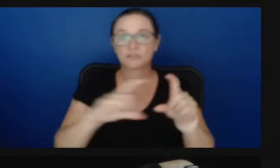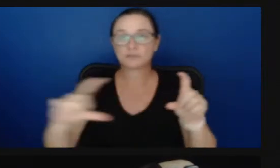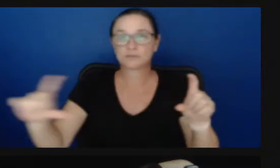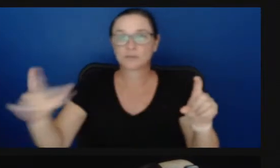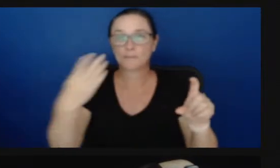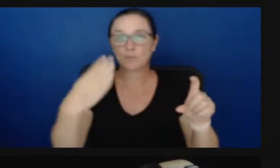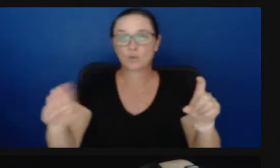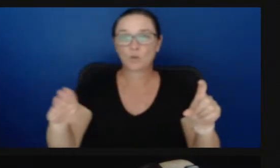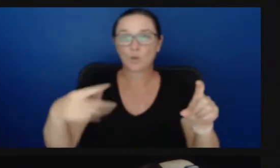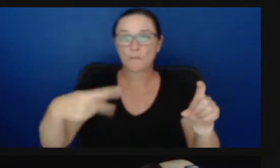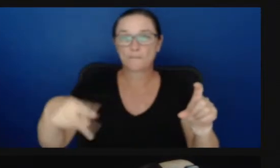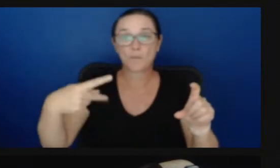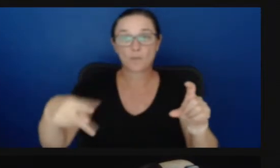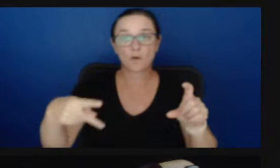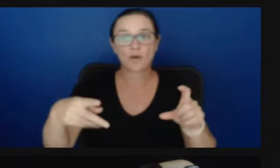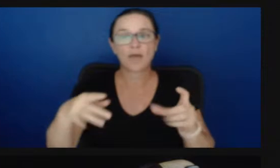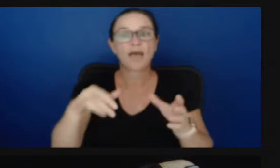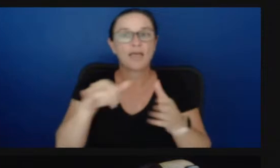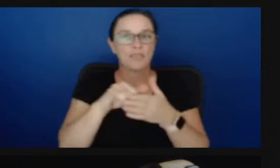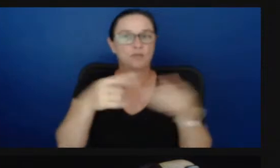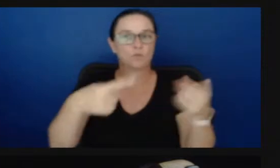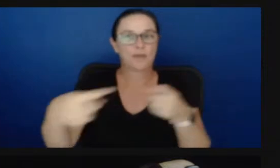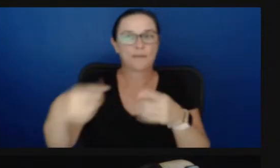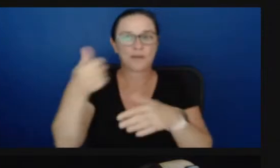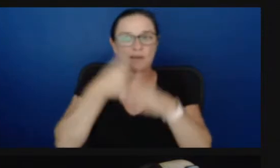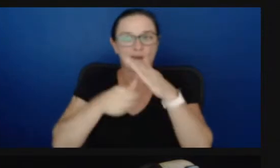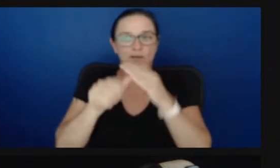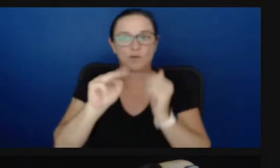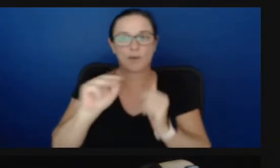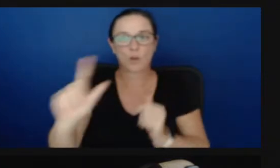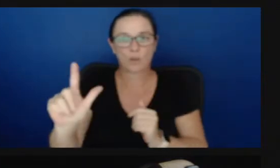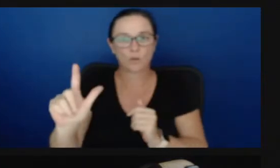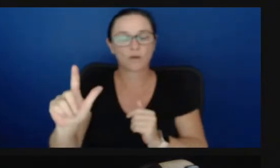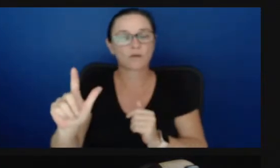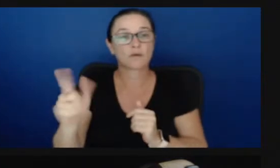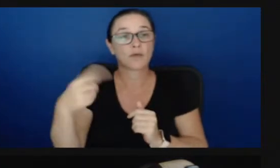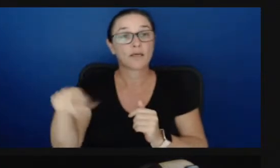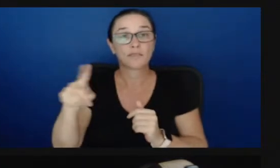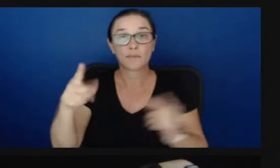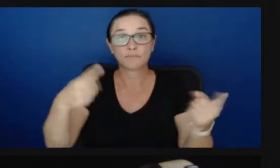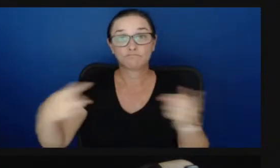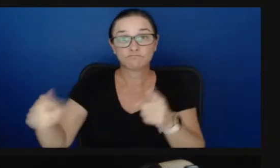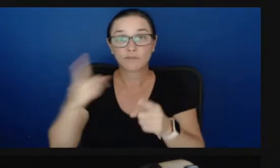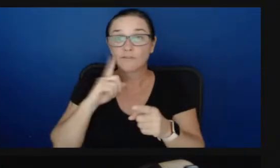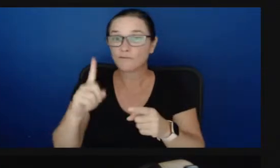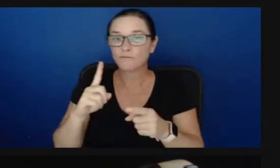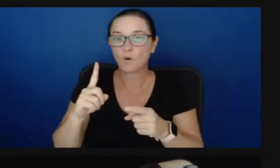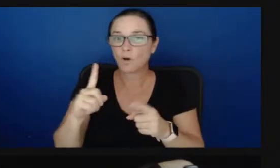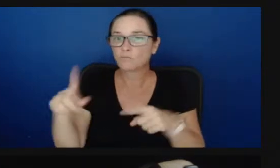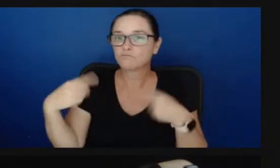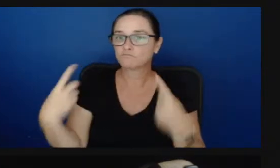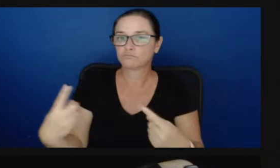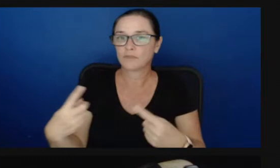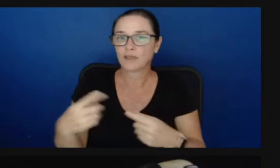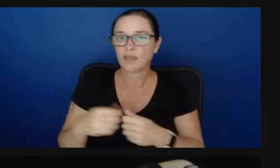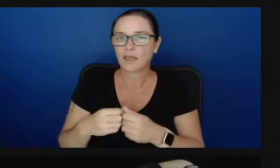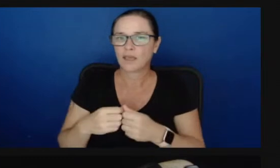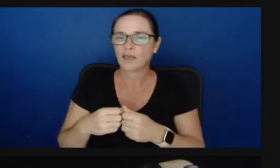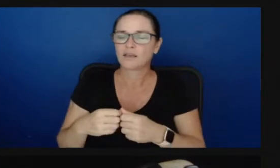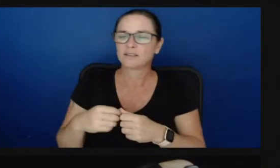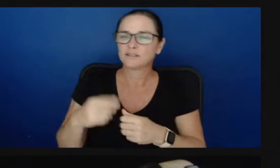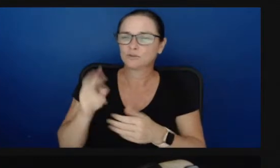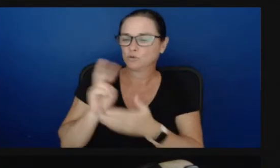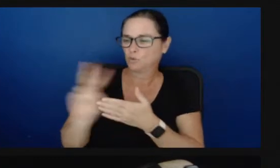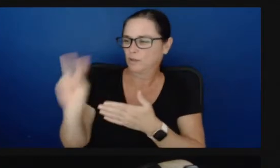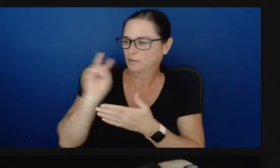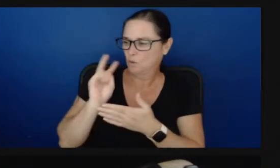in here, these are the deep earthquakes occurring under Mauna Loa. You see they've been going on for some time. They intensified a few weeks ago, 3 weeks ago,